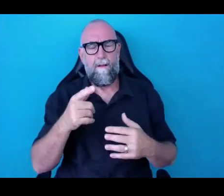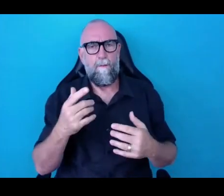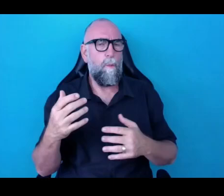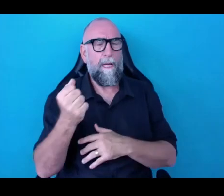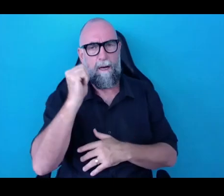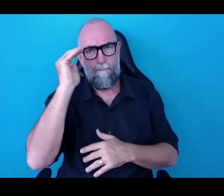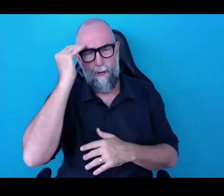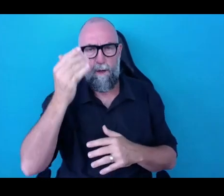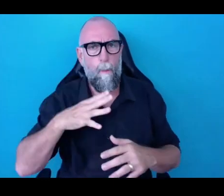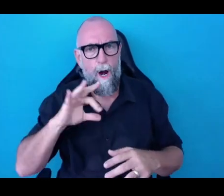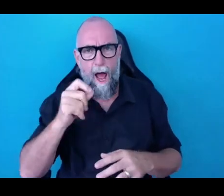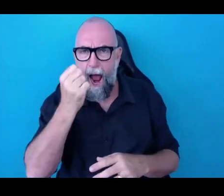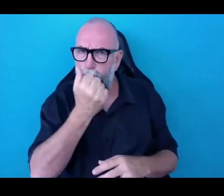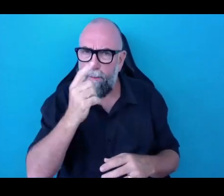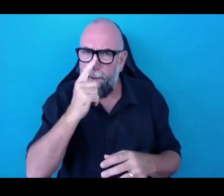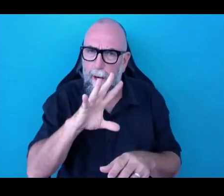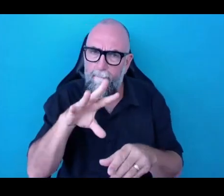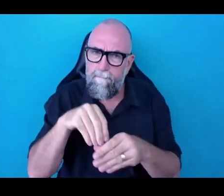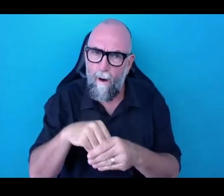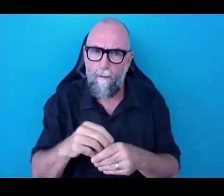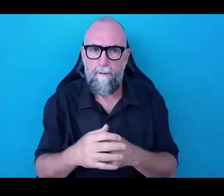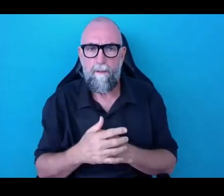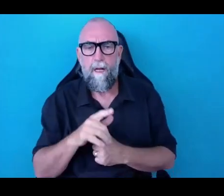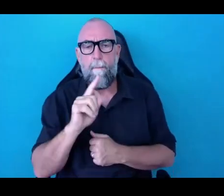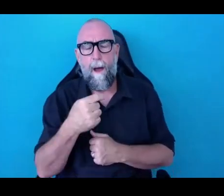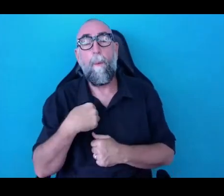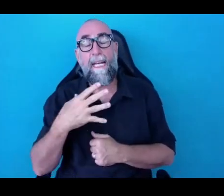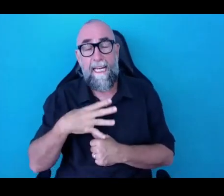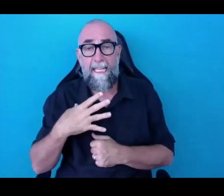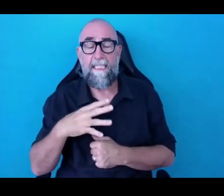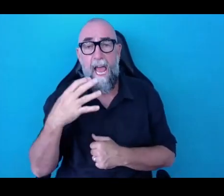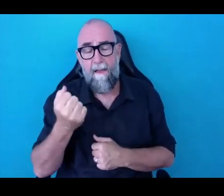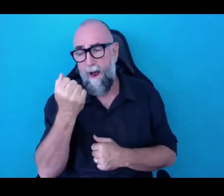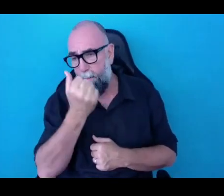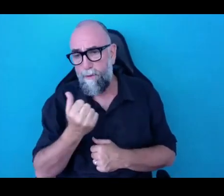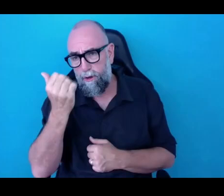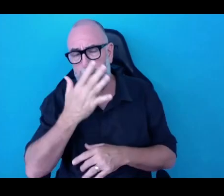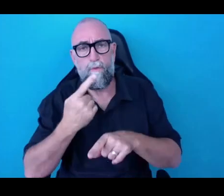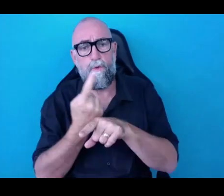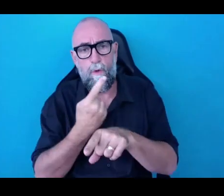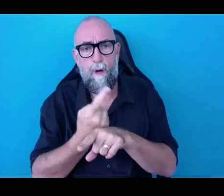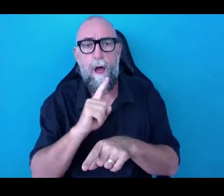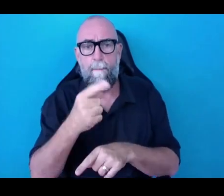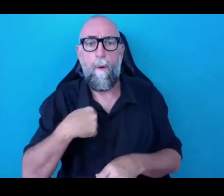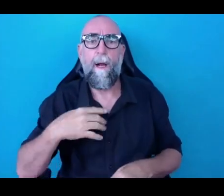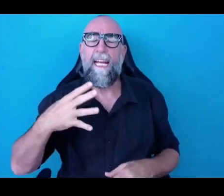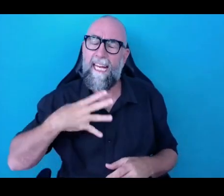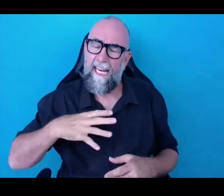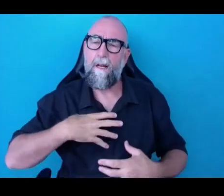and that voice is there. So we absolutely need more seats at the table. And not just Aboriginal